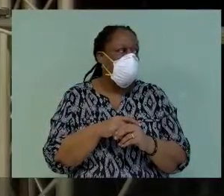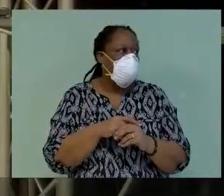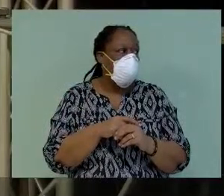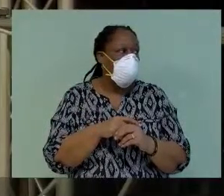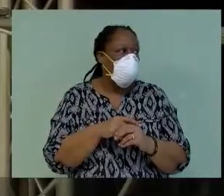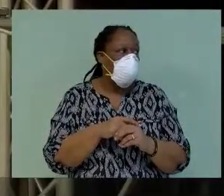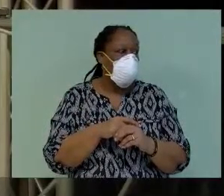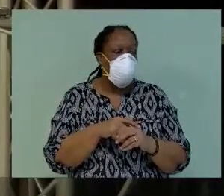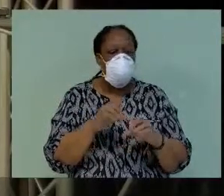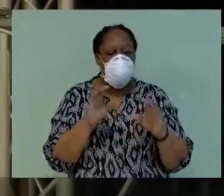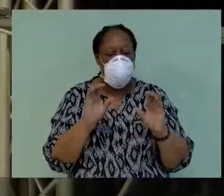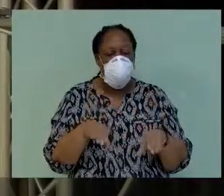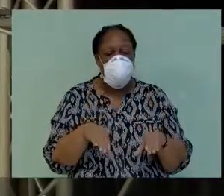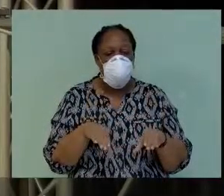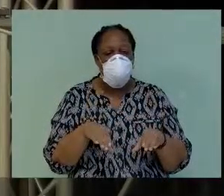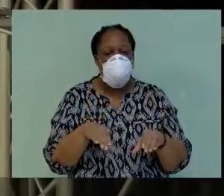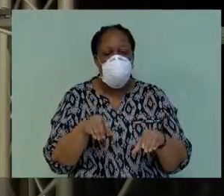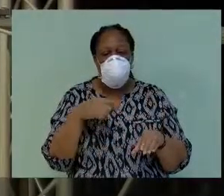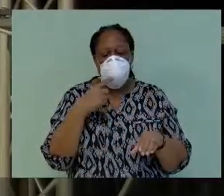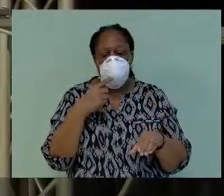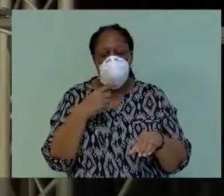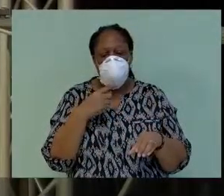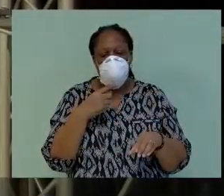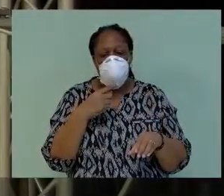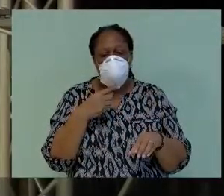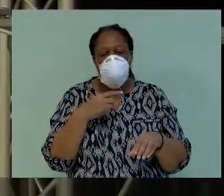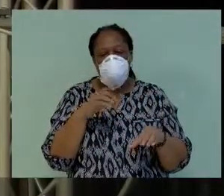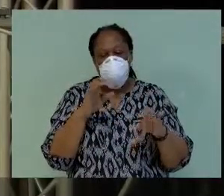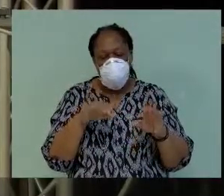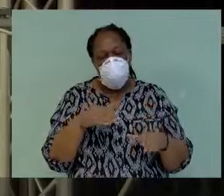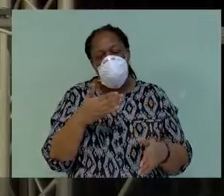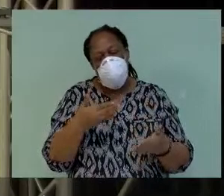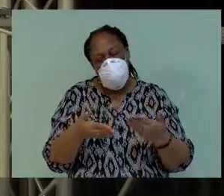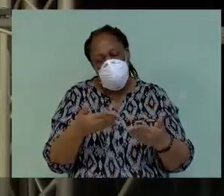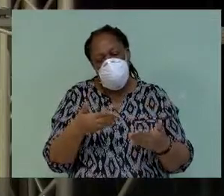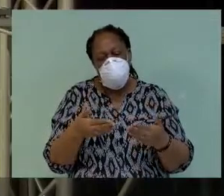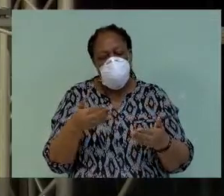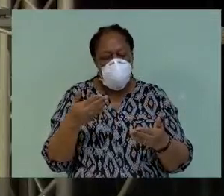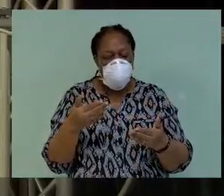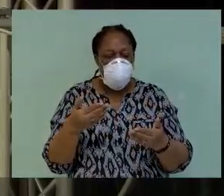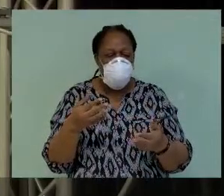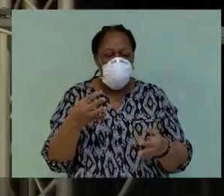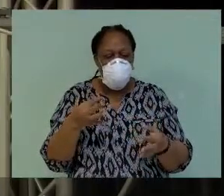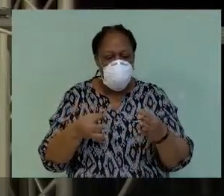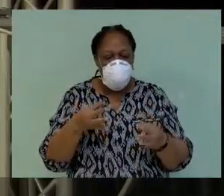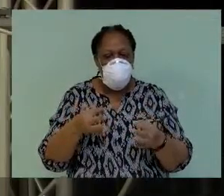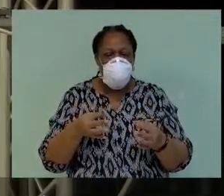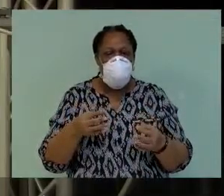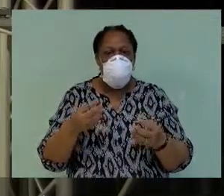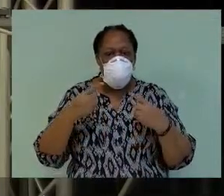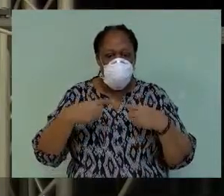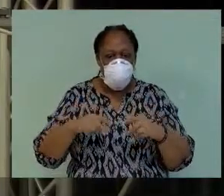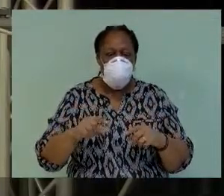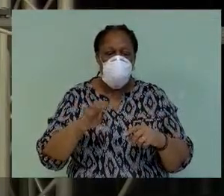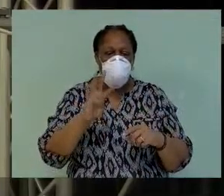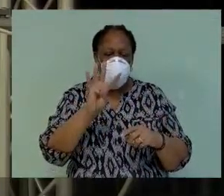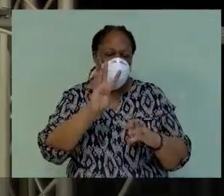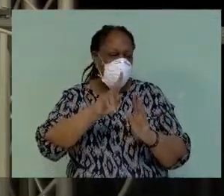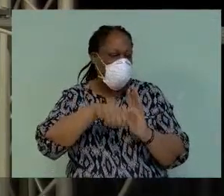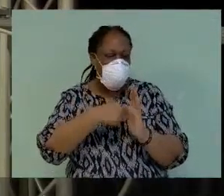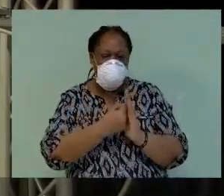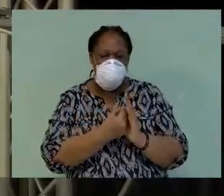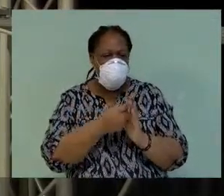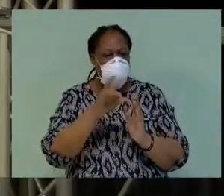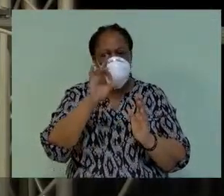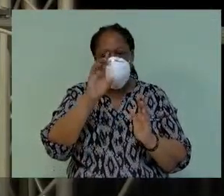you can determine whether a department should go for 4 hours, 6 hours, 8